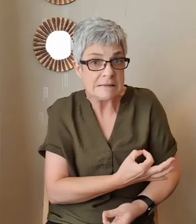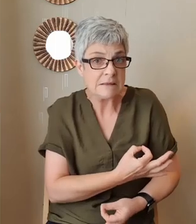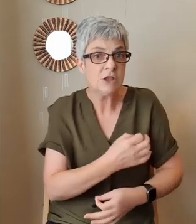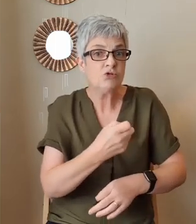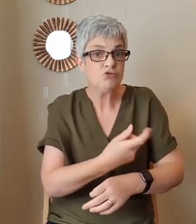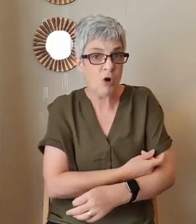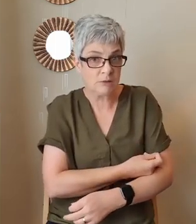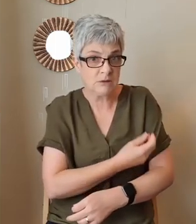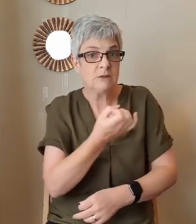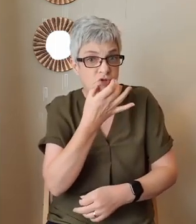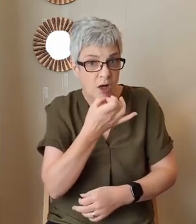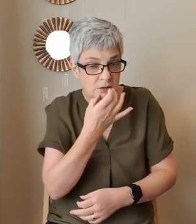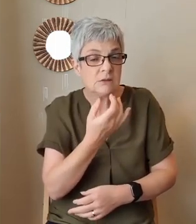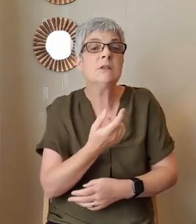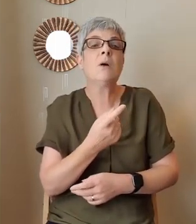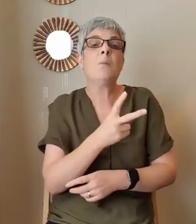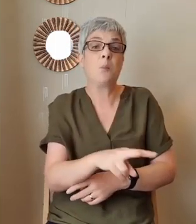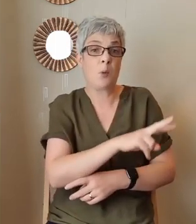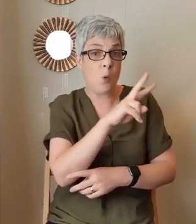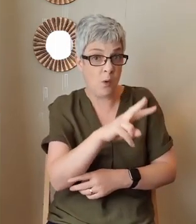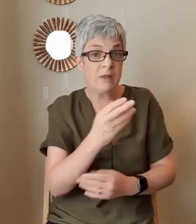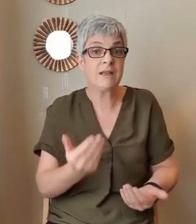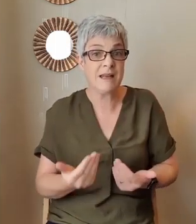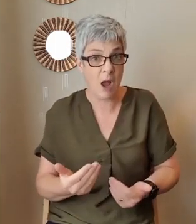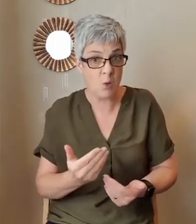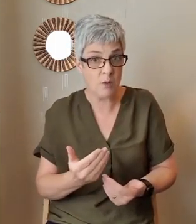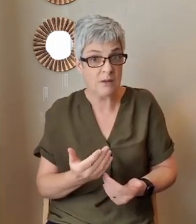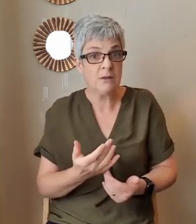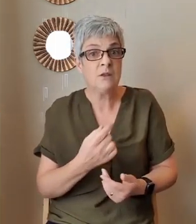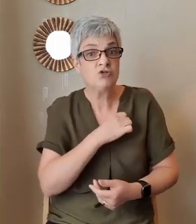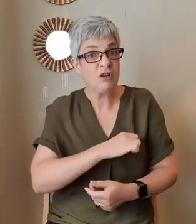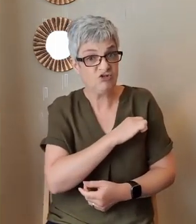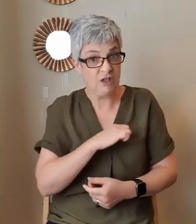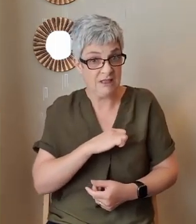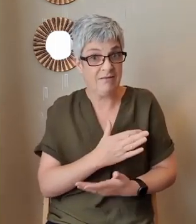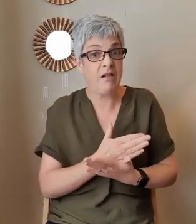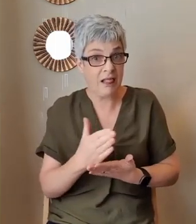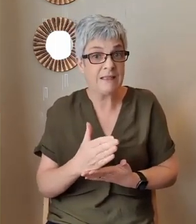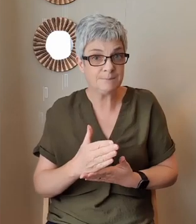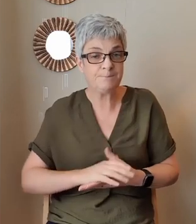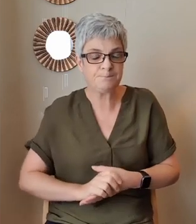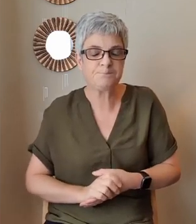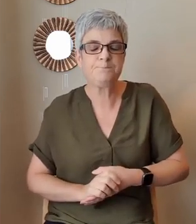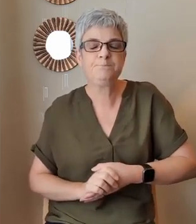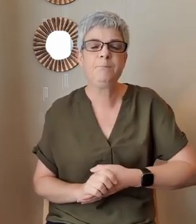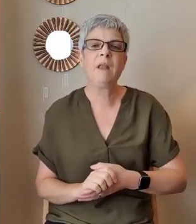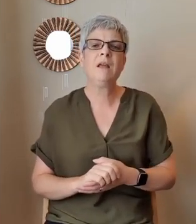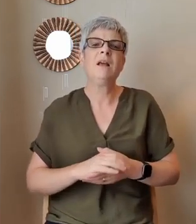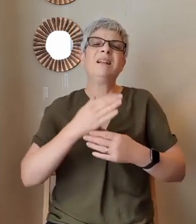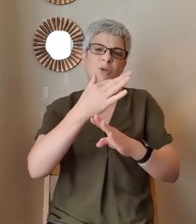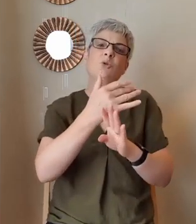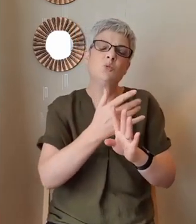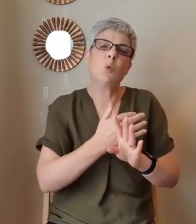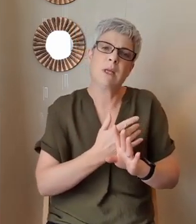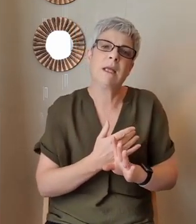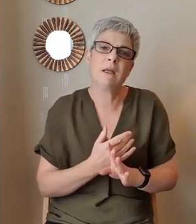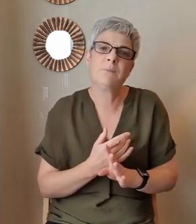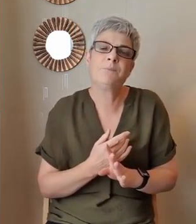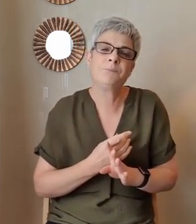clean and both are now Christians. But I was interested particularly in one of them as he told his story. He told us of how